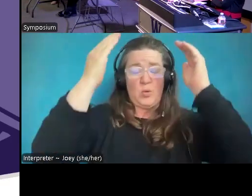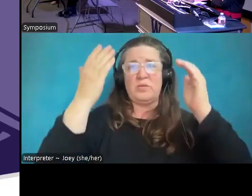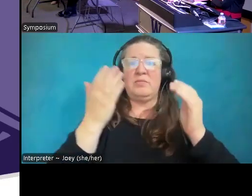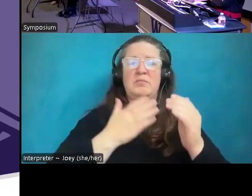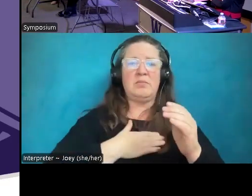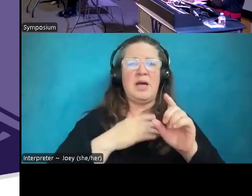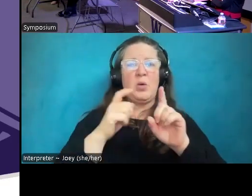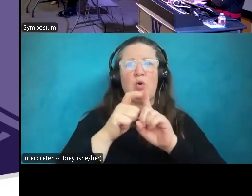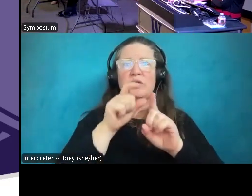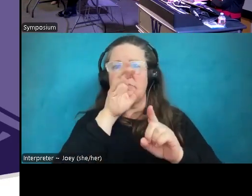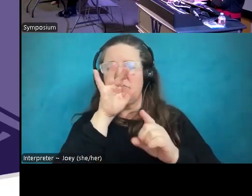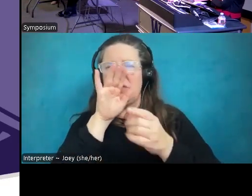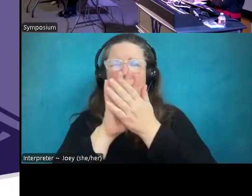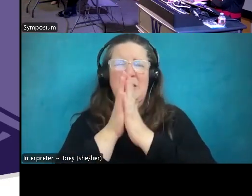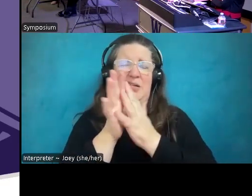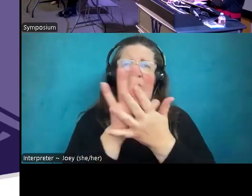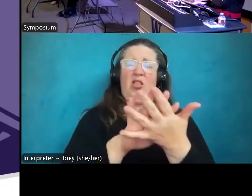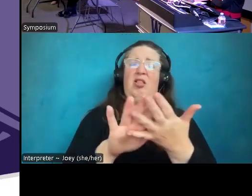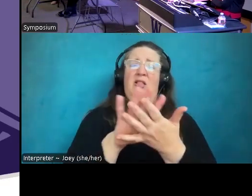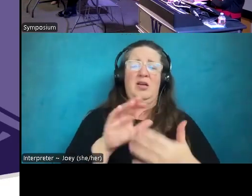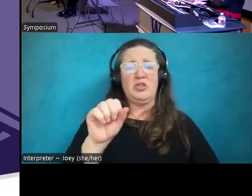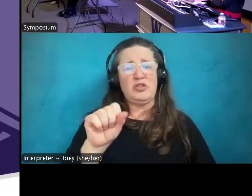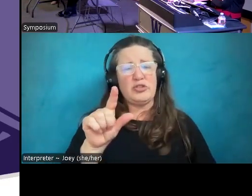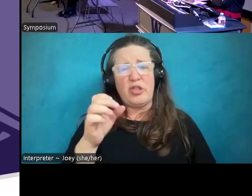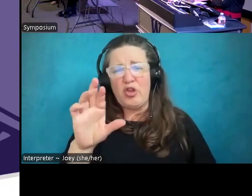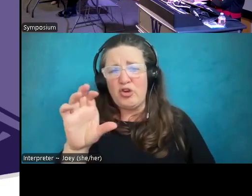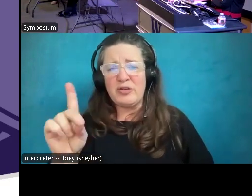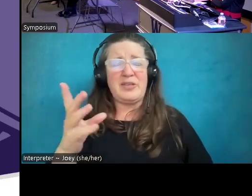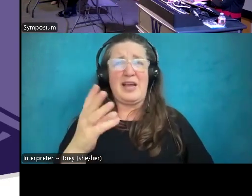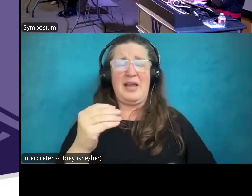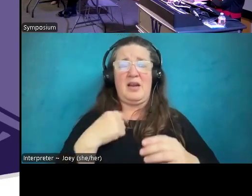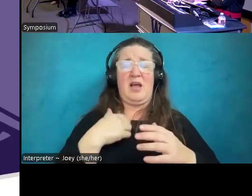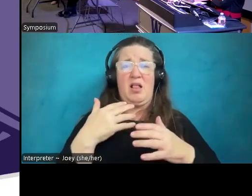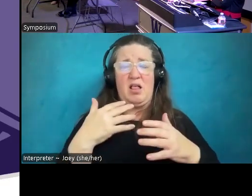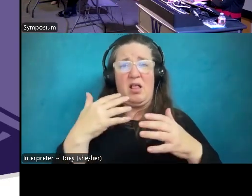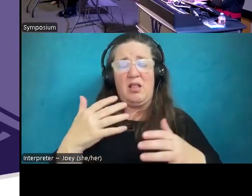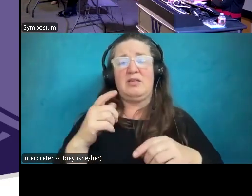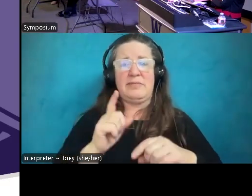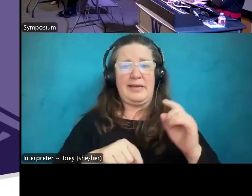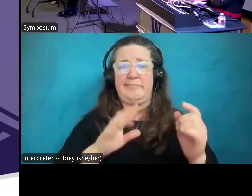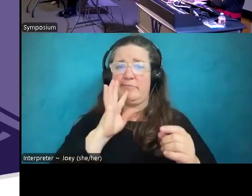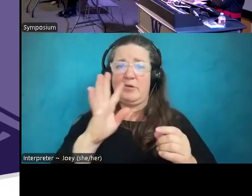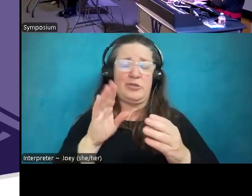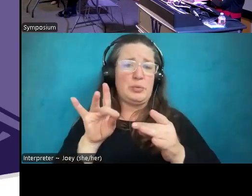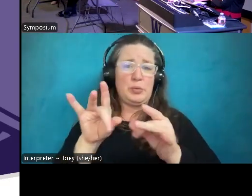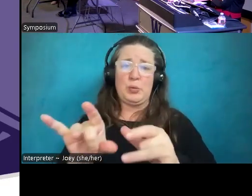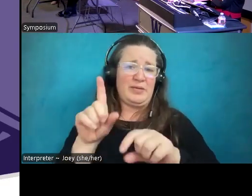So, Fleur, do you want to take a stab at it? Sure, I'll take a stab at it. I mean, I think it's just